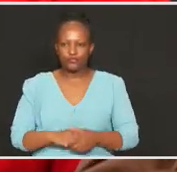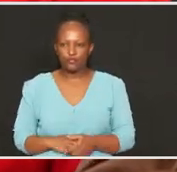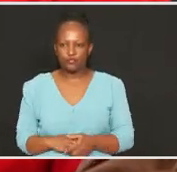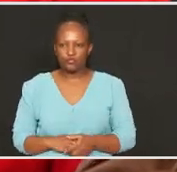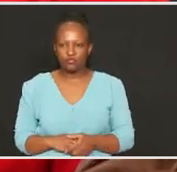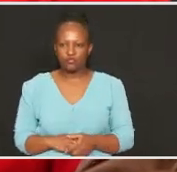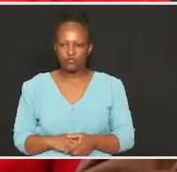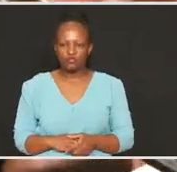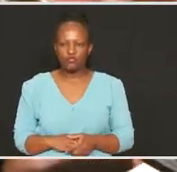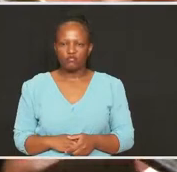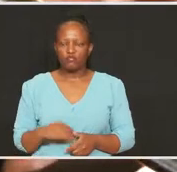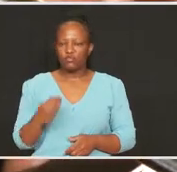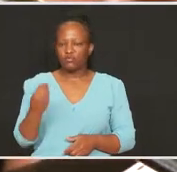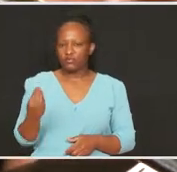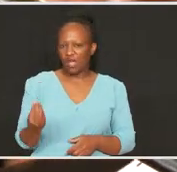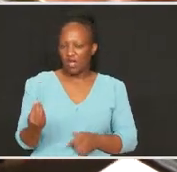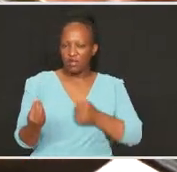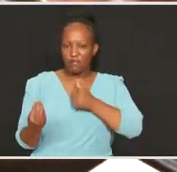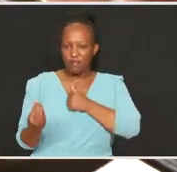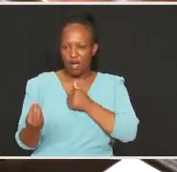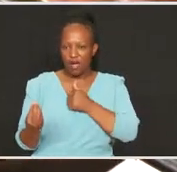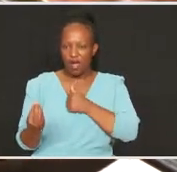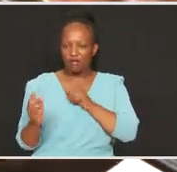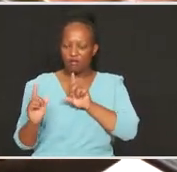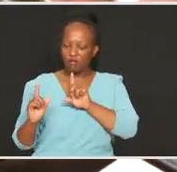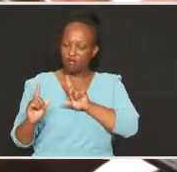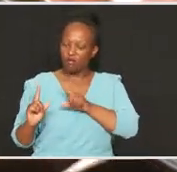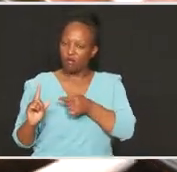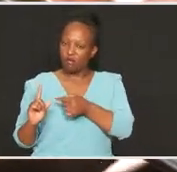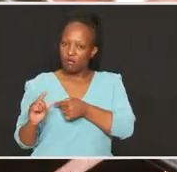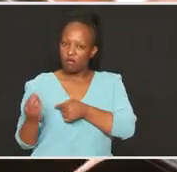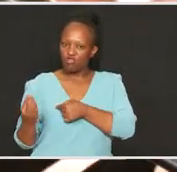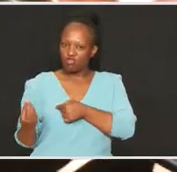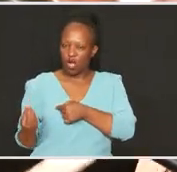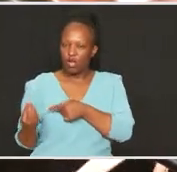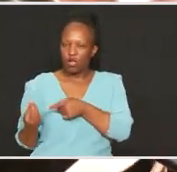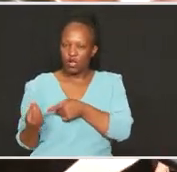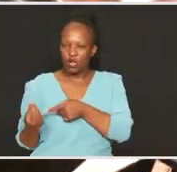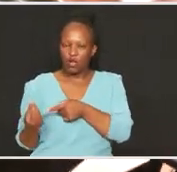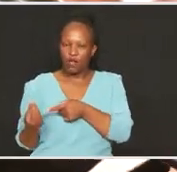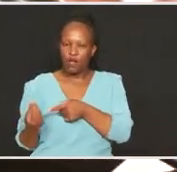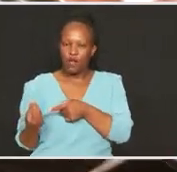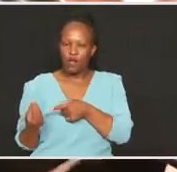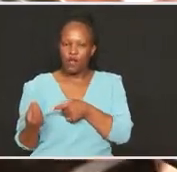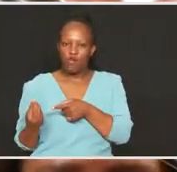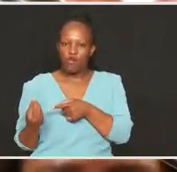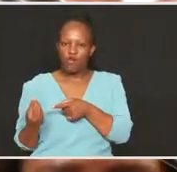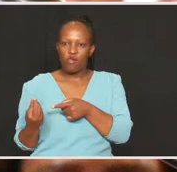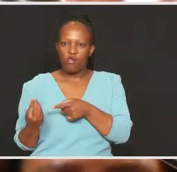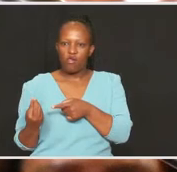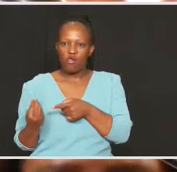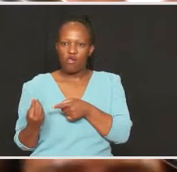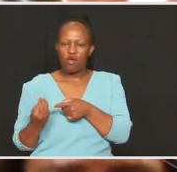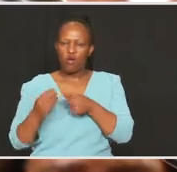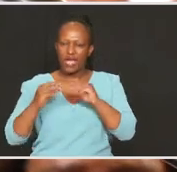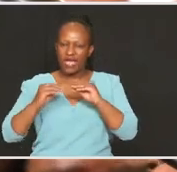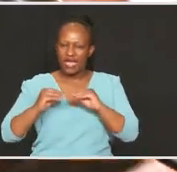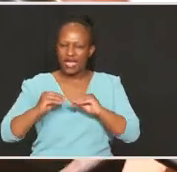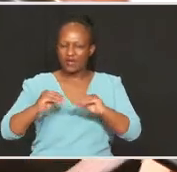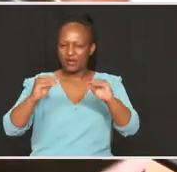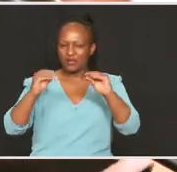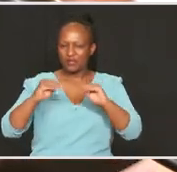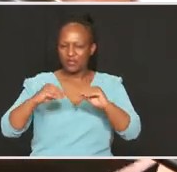my child standing before me being educated at a time